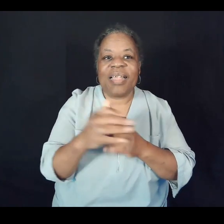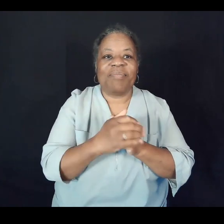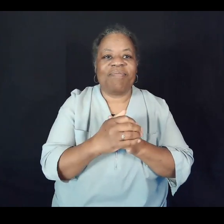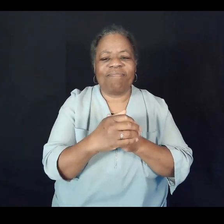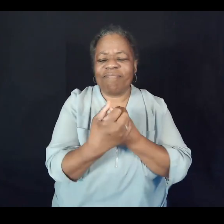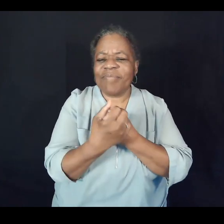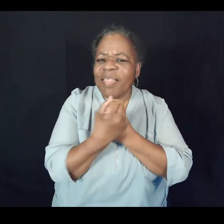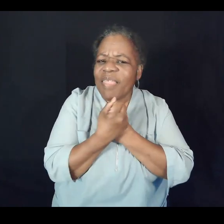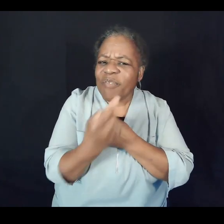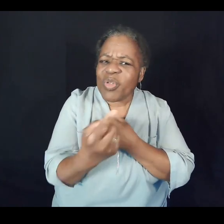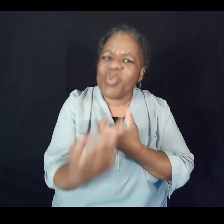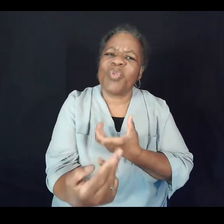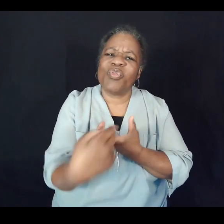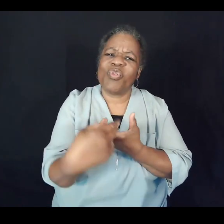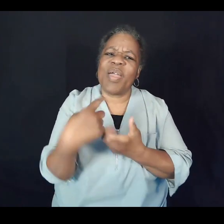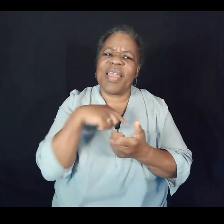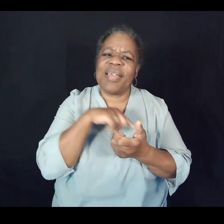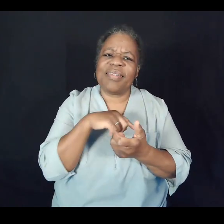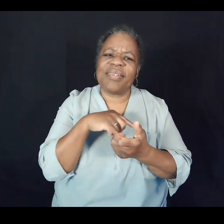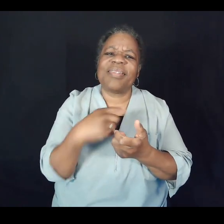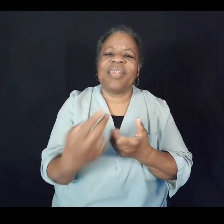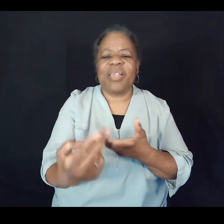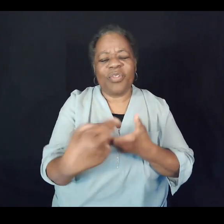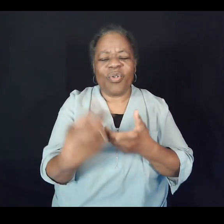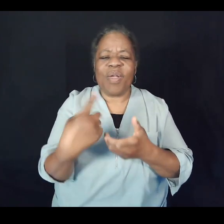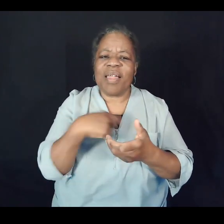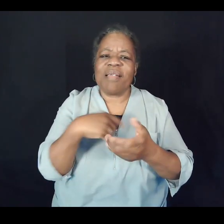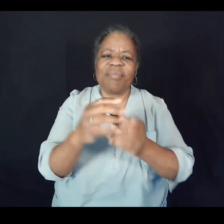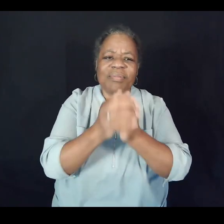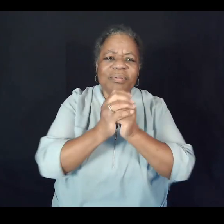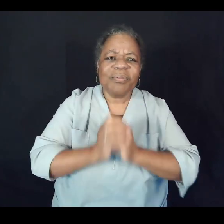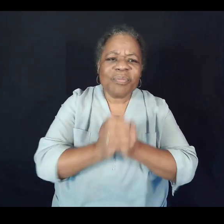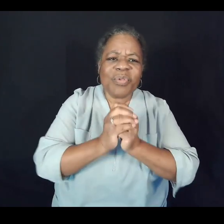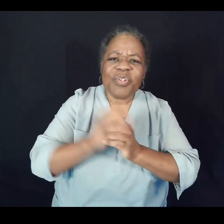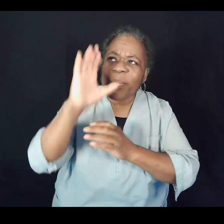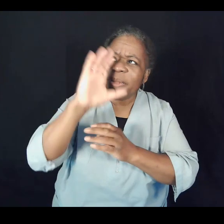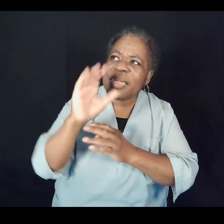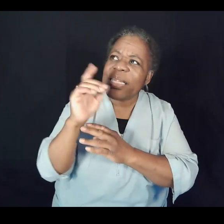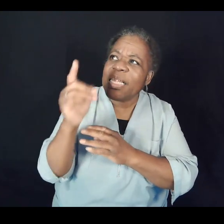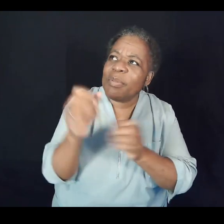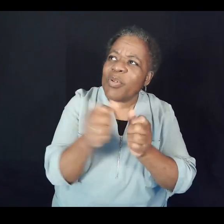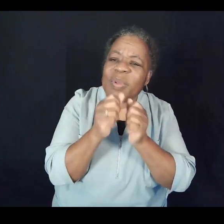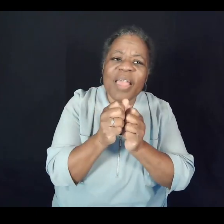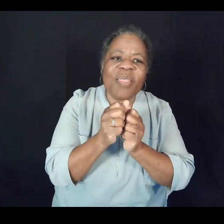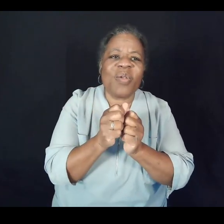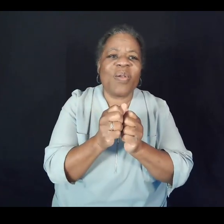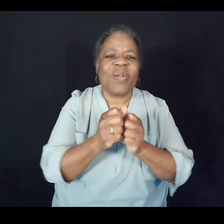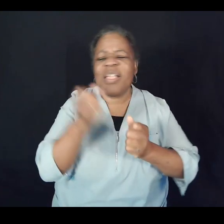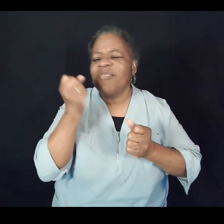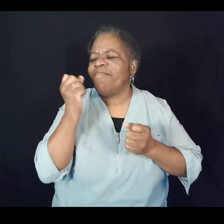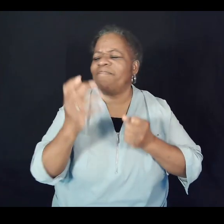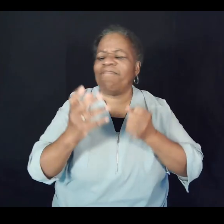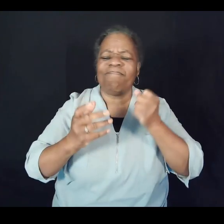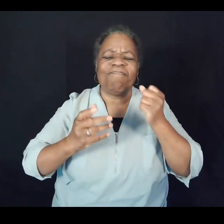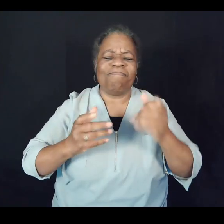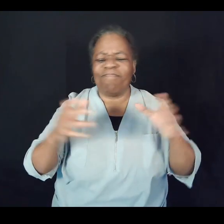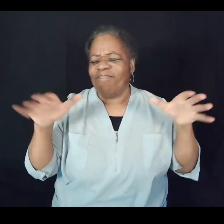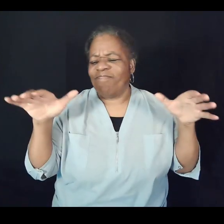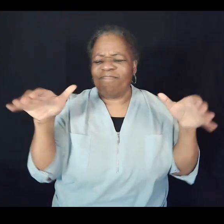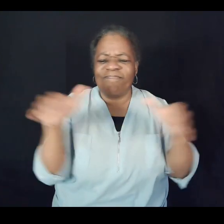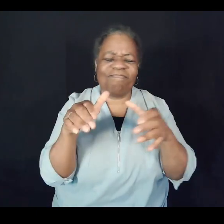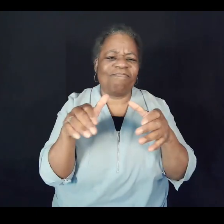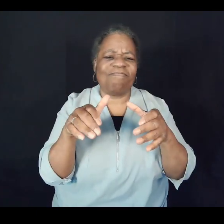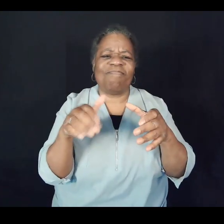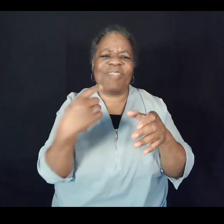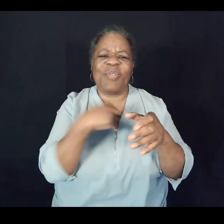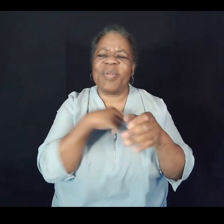come, make a night of it, join us in worship and seeking the Lord together. Lend your voices to the great multitude as we give thanks